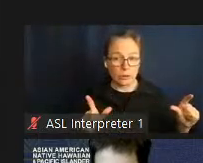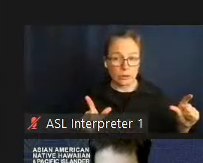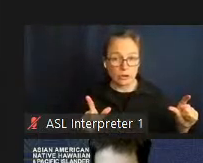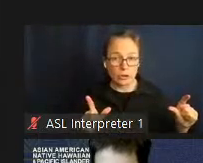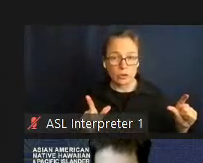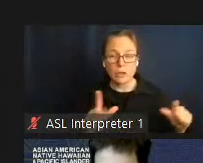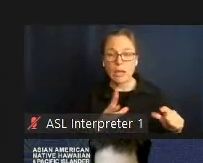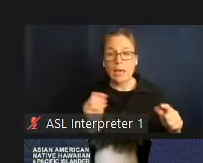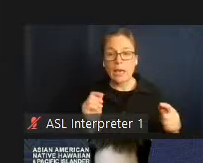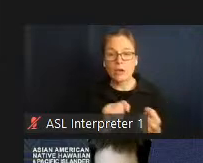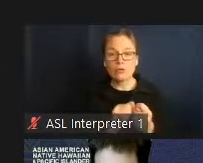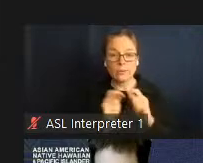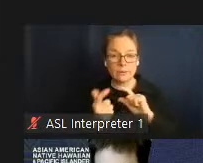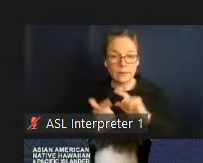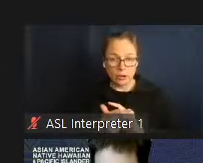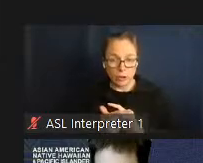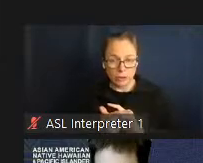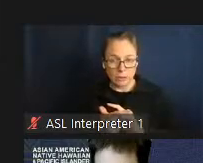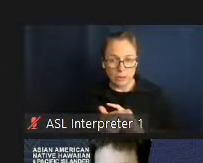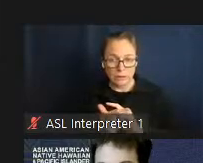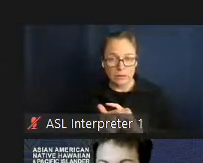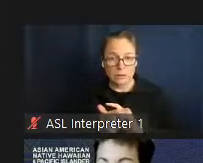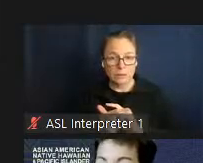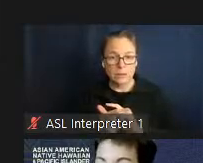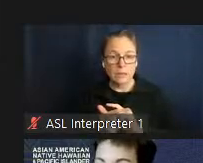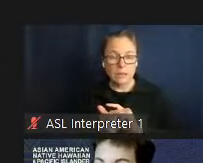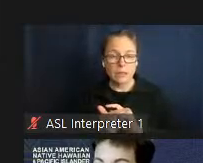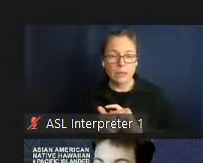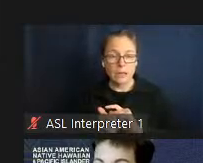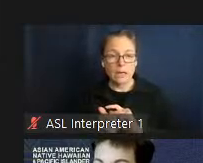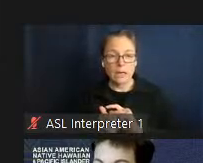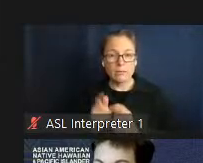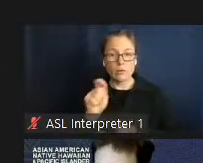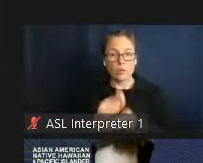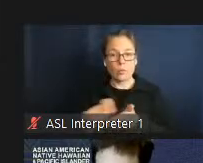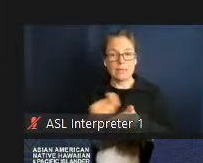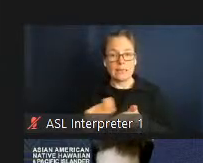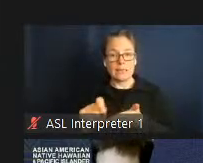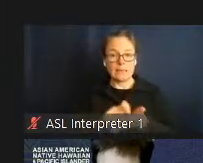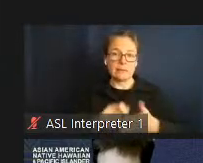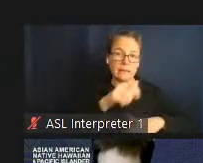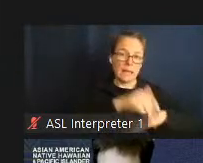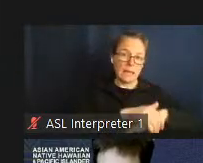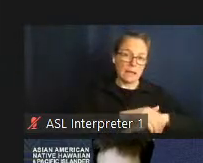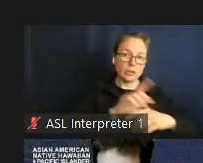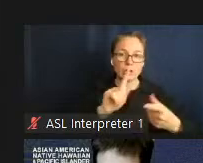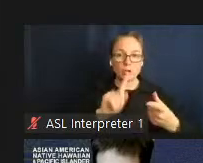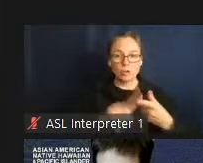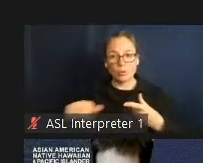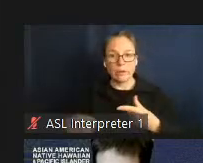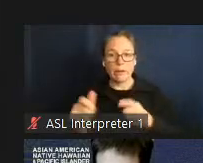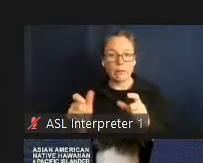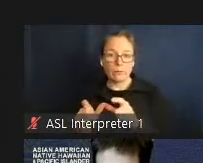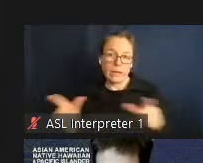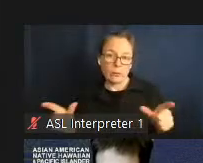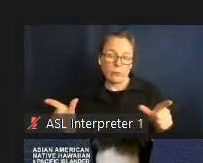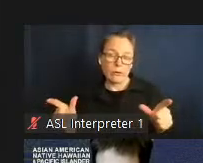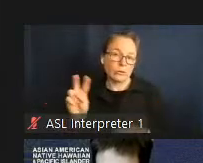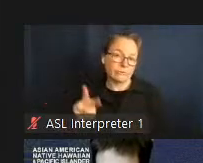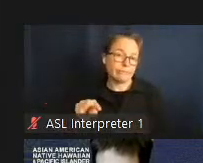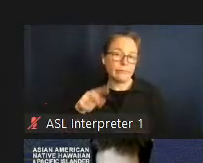translation, which is the translation of written documents from one language to another language, and